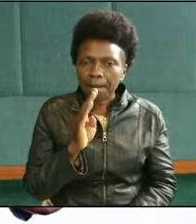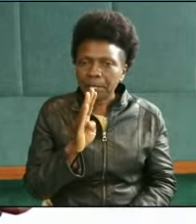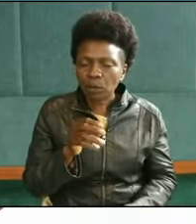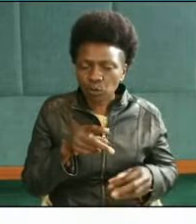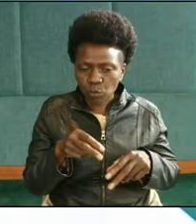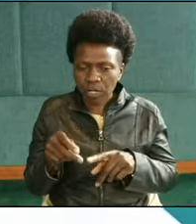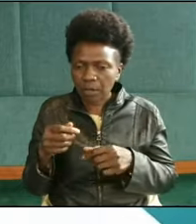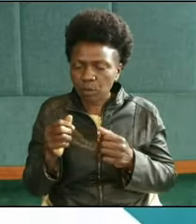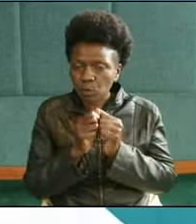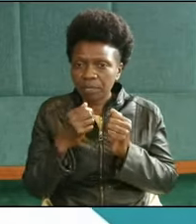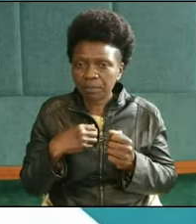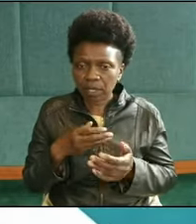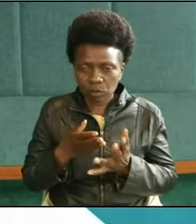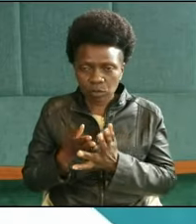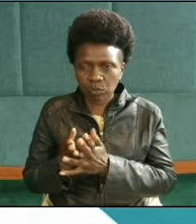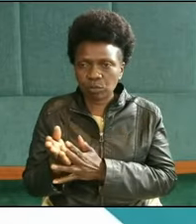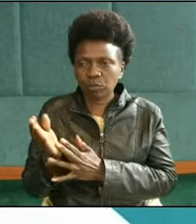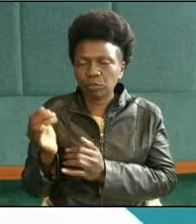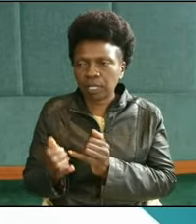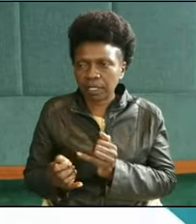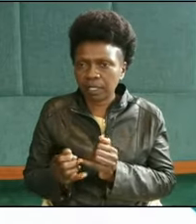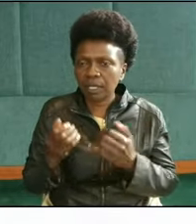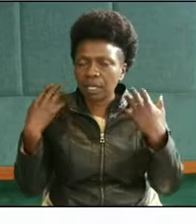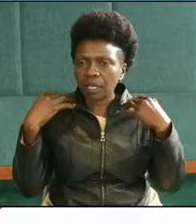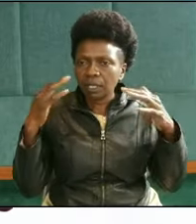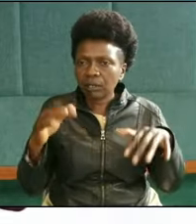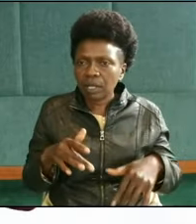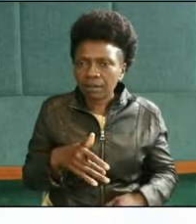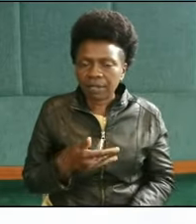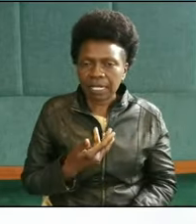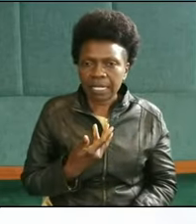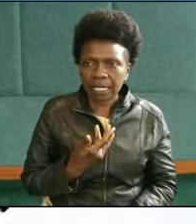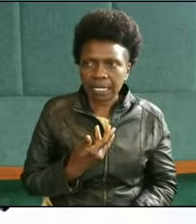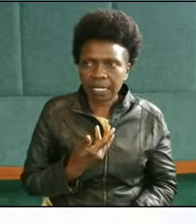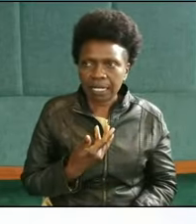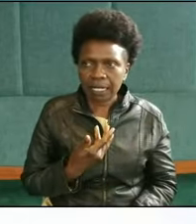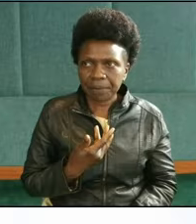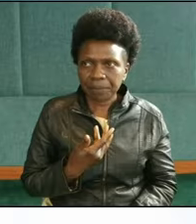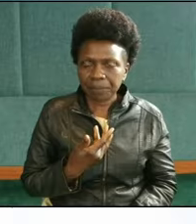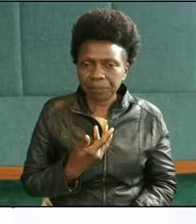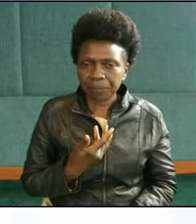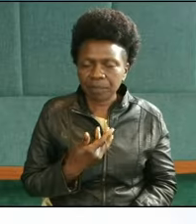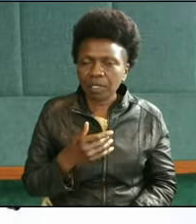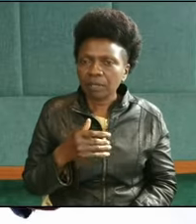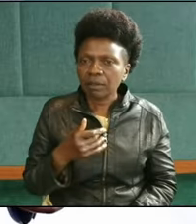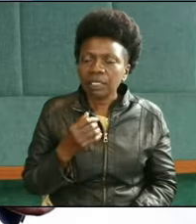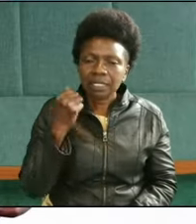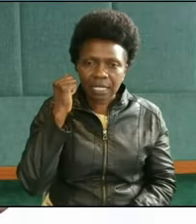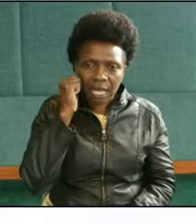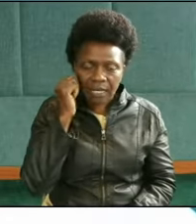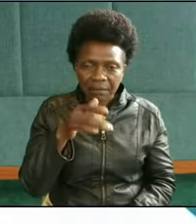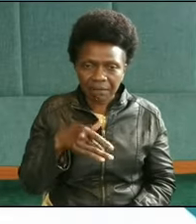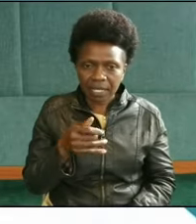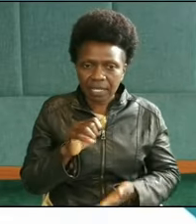me all through. The angels are feeling, they are very sad,